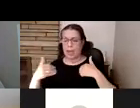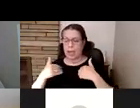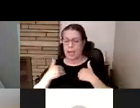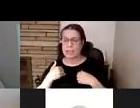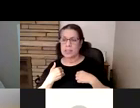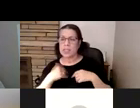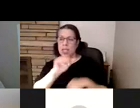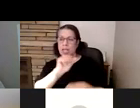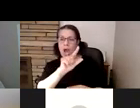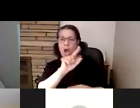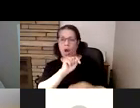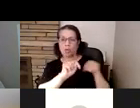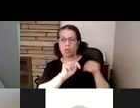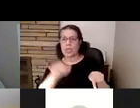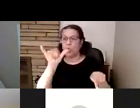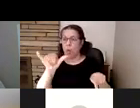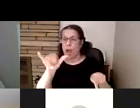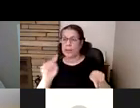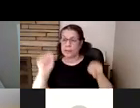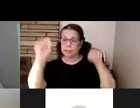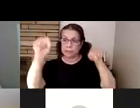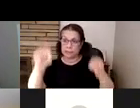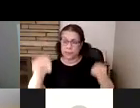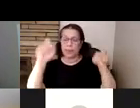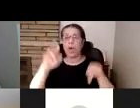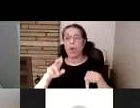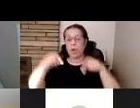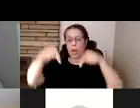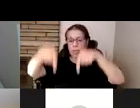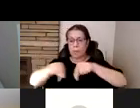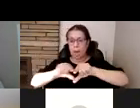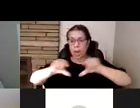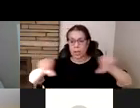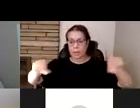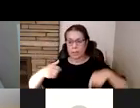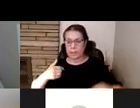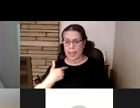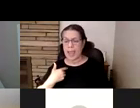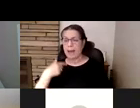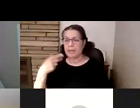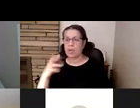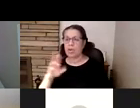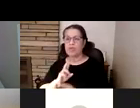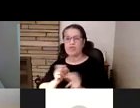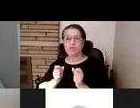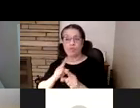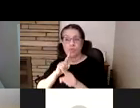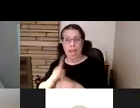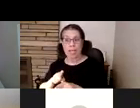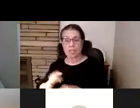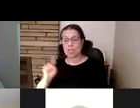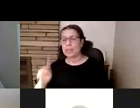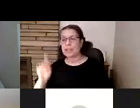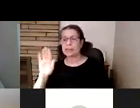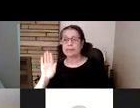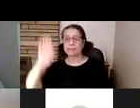button at the same time, or click the raise hand button at the bottom center of your screen. On a mobile device, you're going to also click the